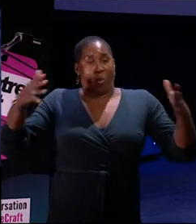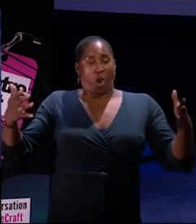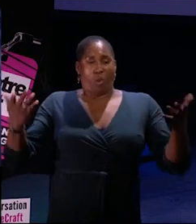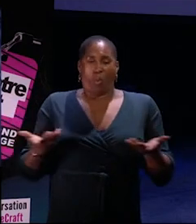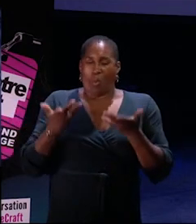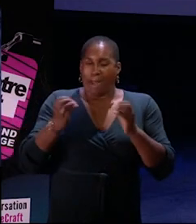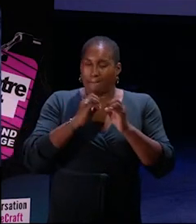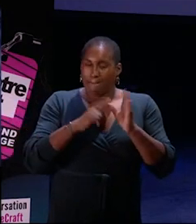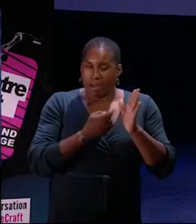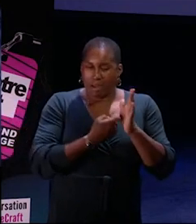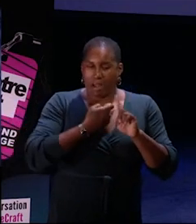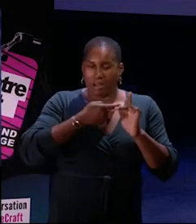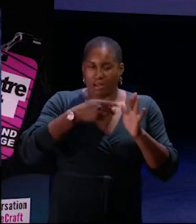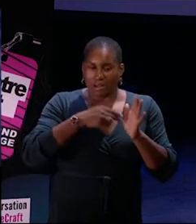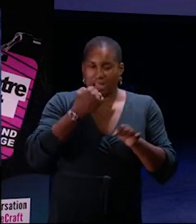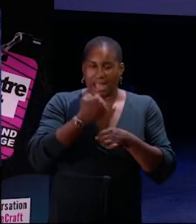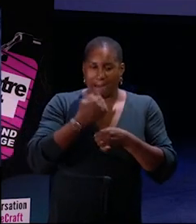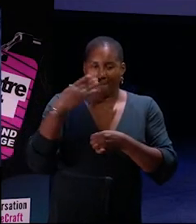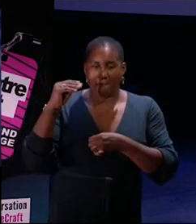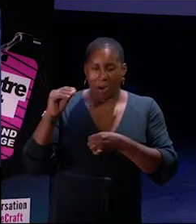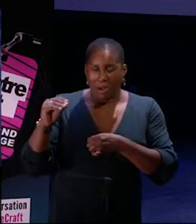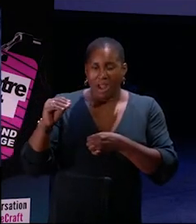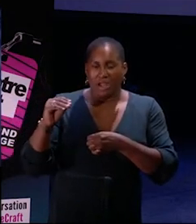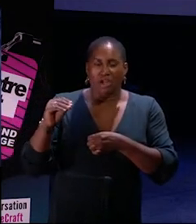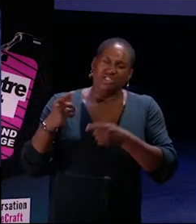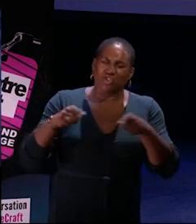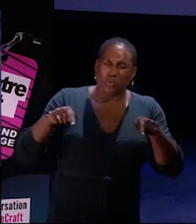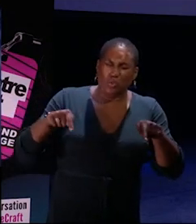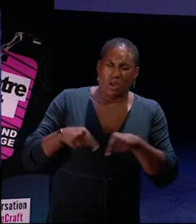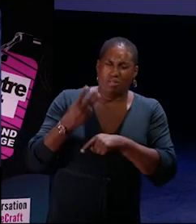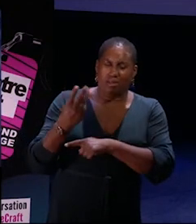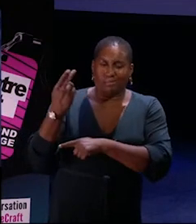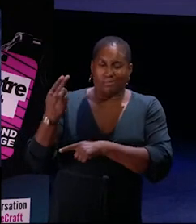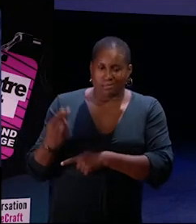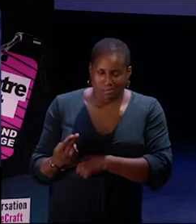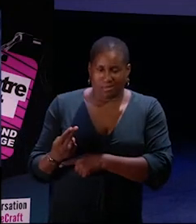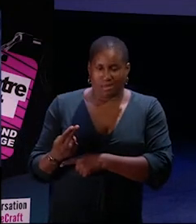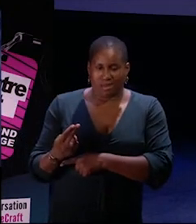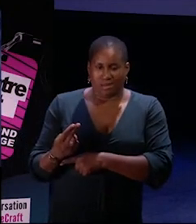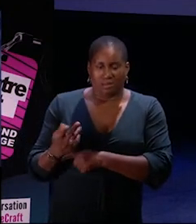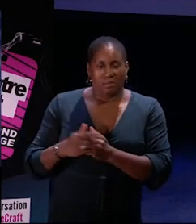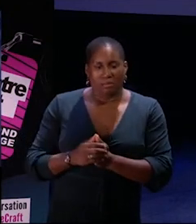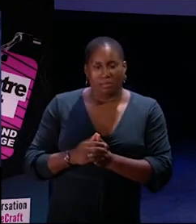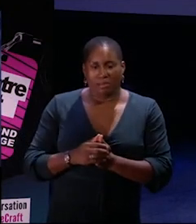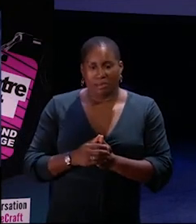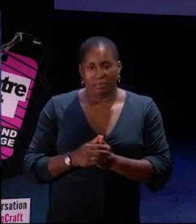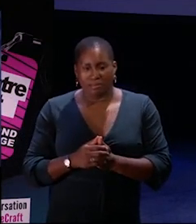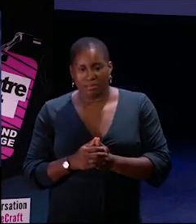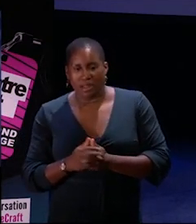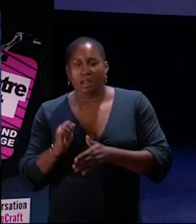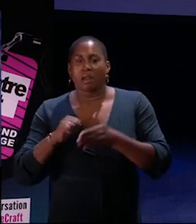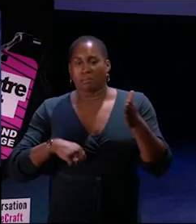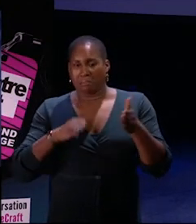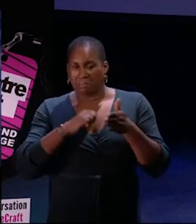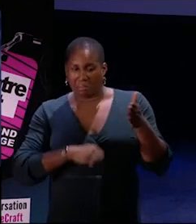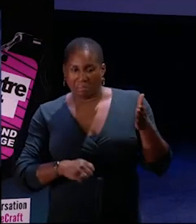Barking that was part of Studio 3 Arts, and it was a revised version of The Merchant of Venice, including sort of